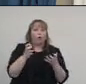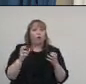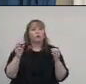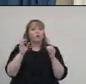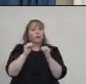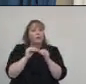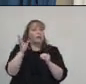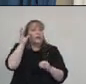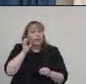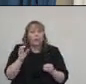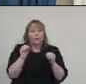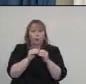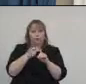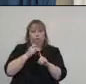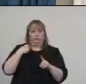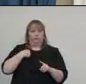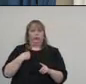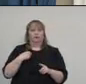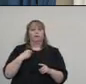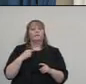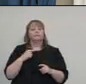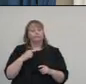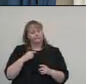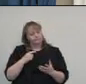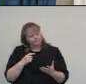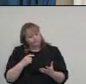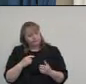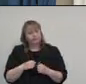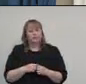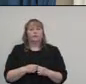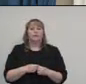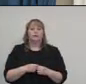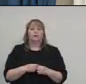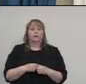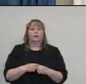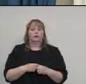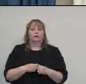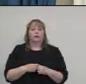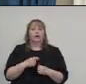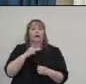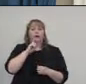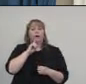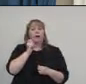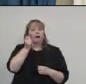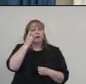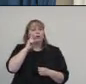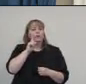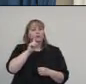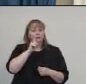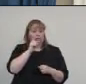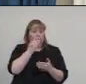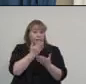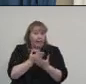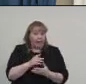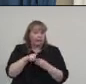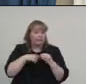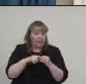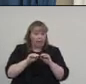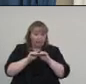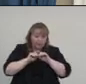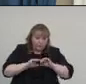salon and massage services, anything service-oriented that involves contact? Is that even an option in this